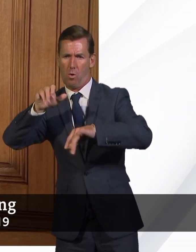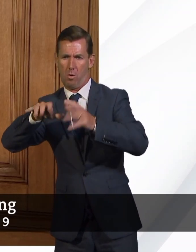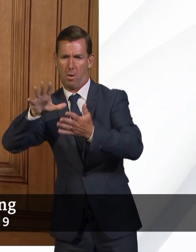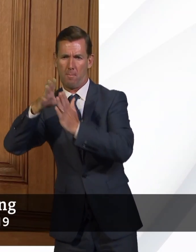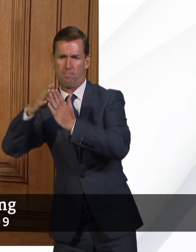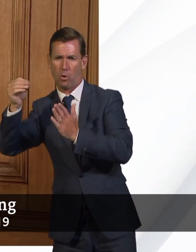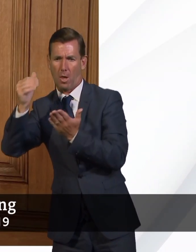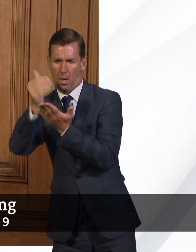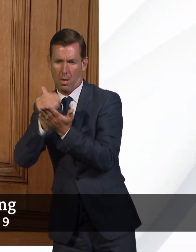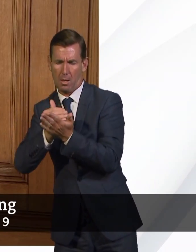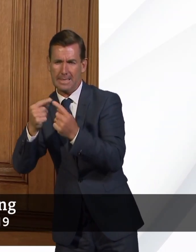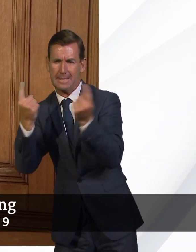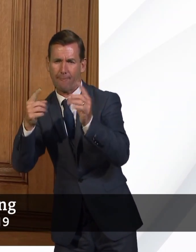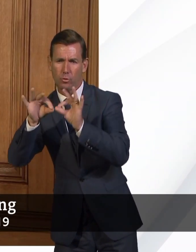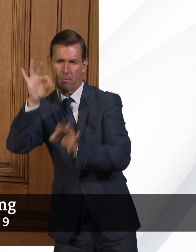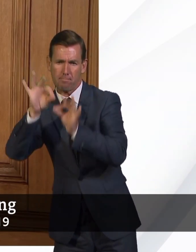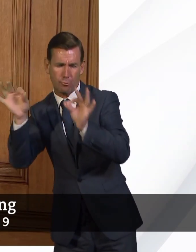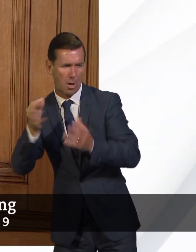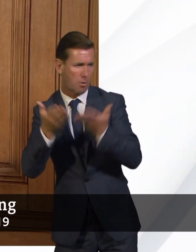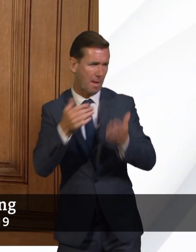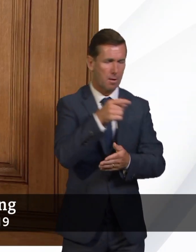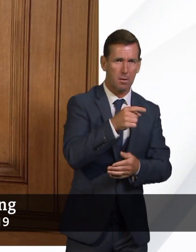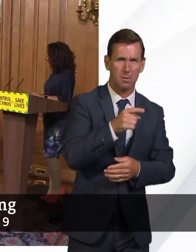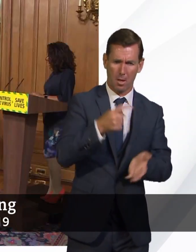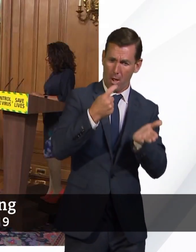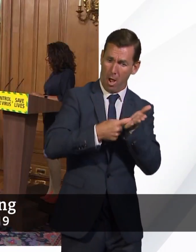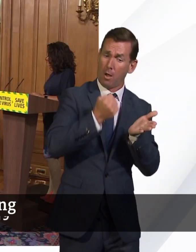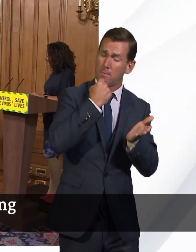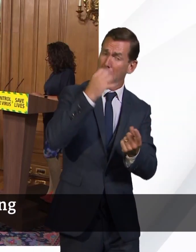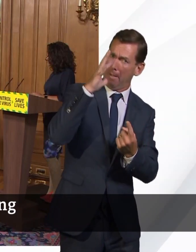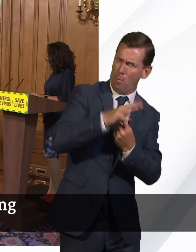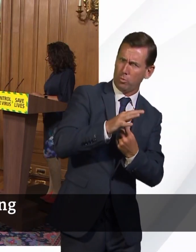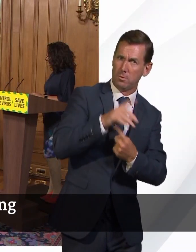So it's an important measure, but it definitely isn't the only one.